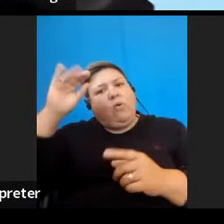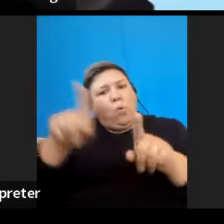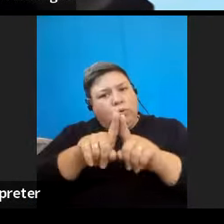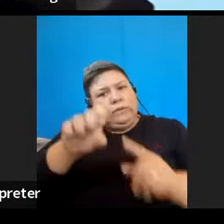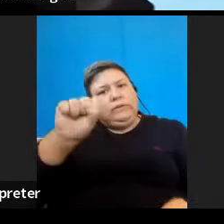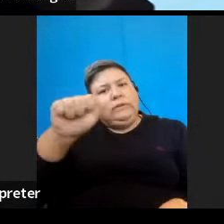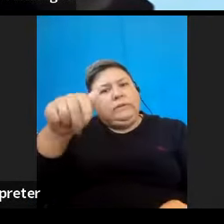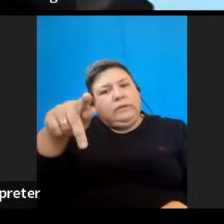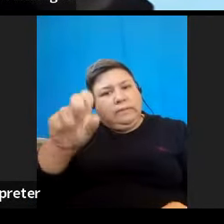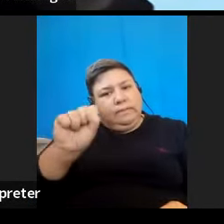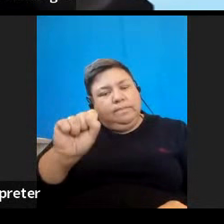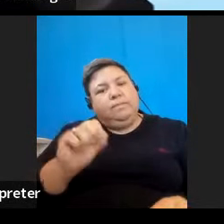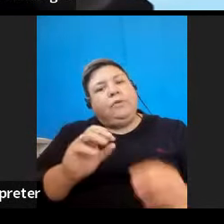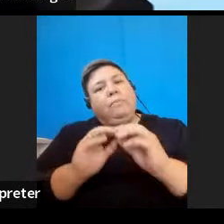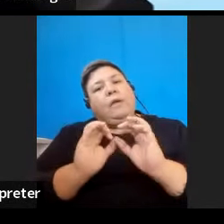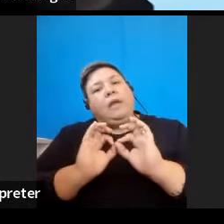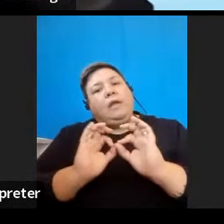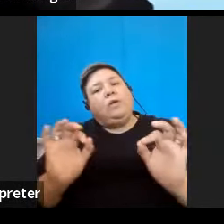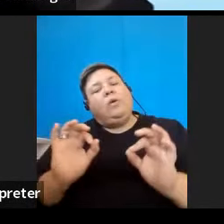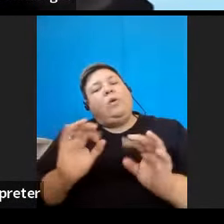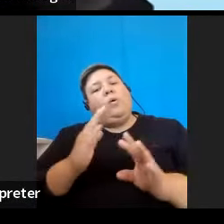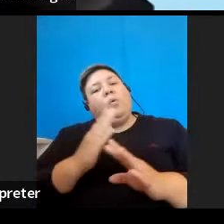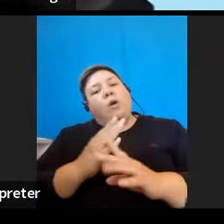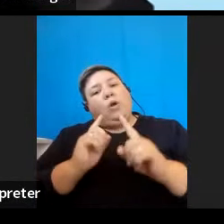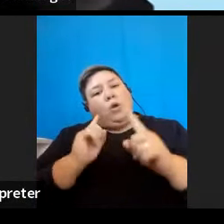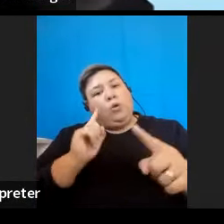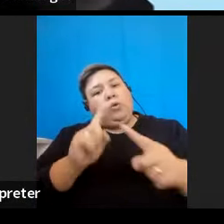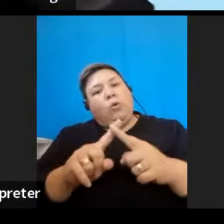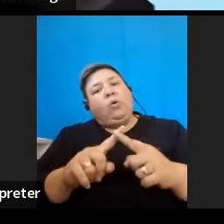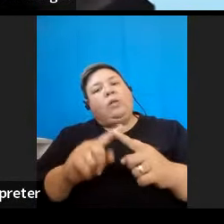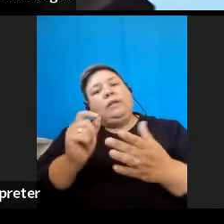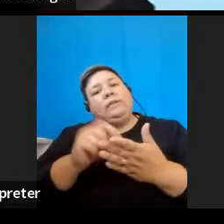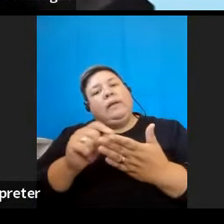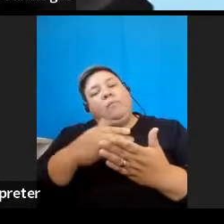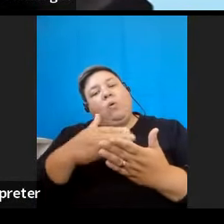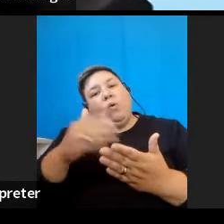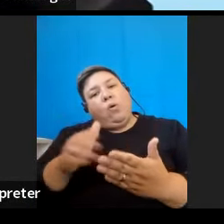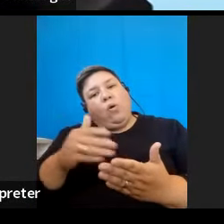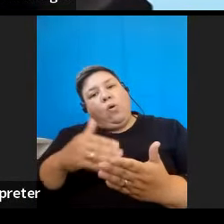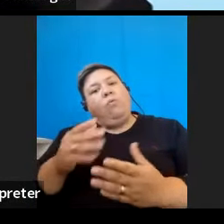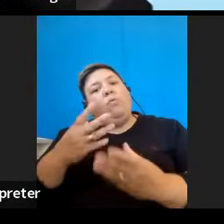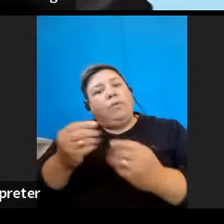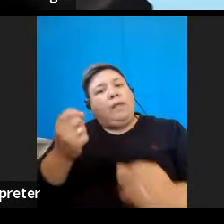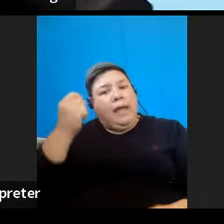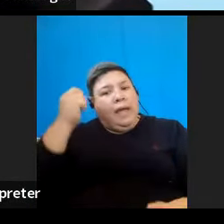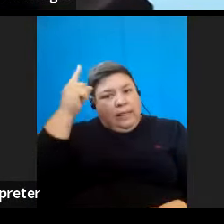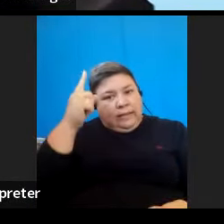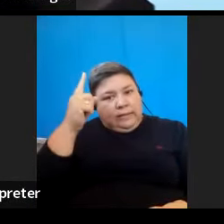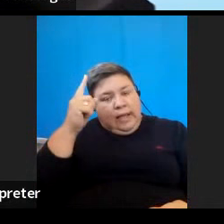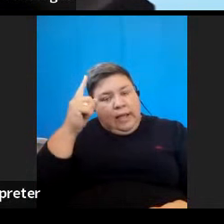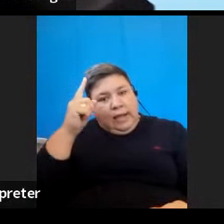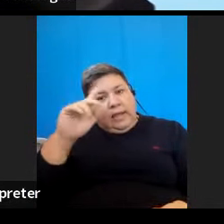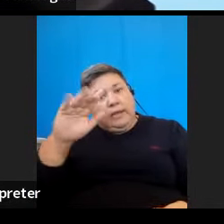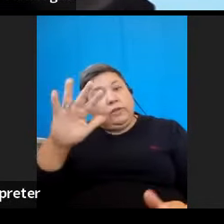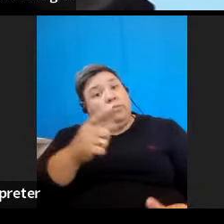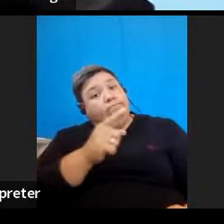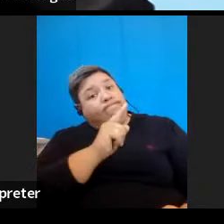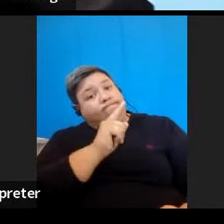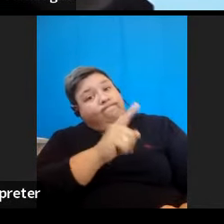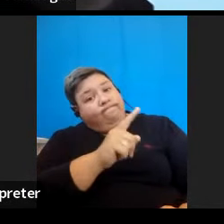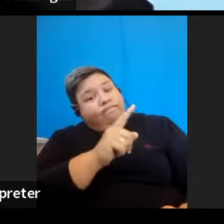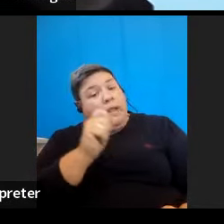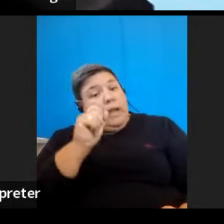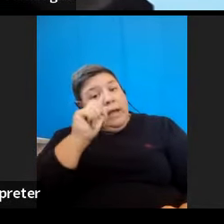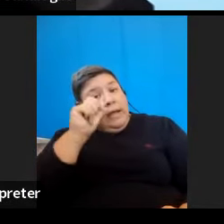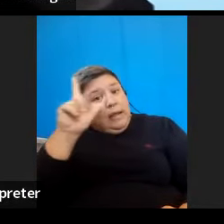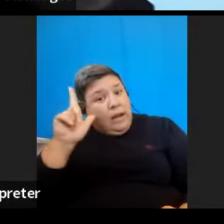make sure that we work towards signing off a memorandum of understanding so that they recognize